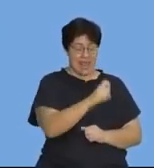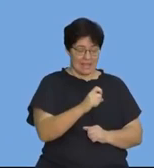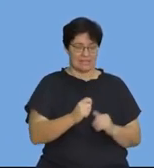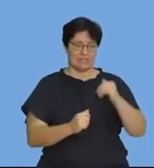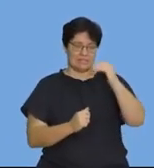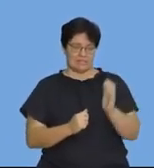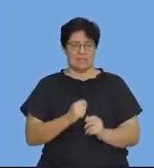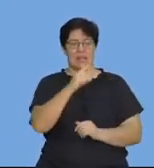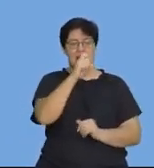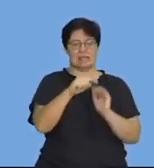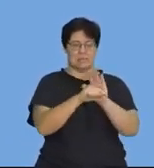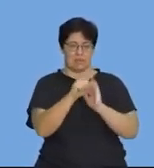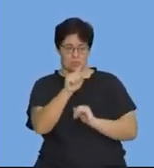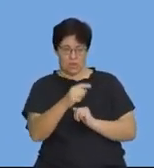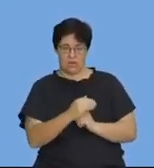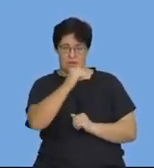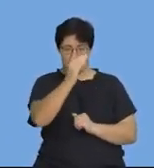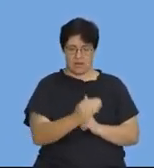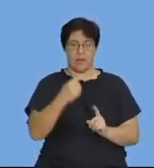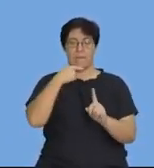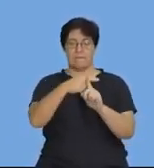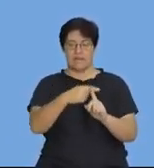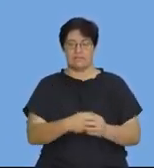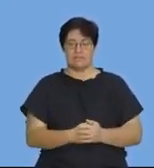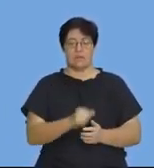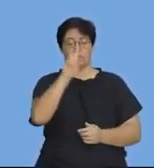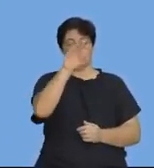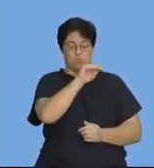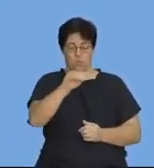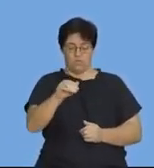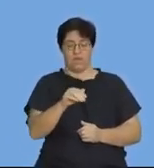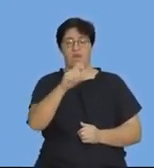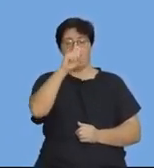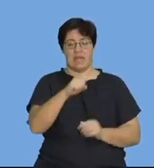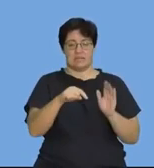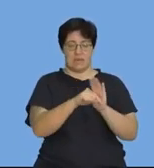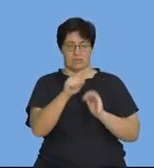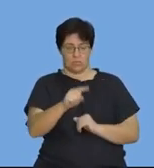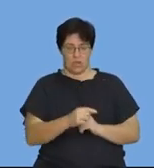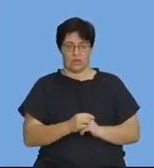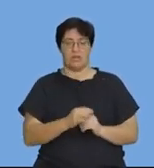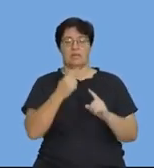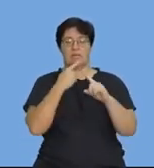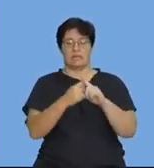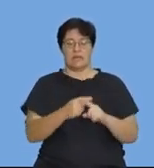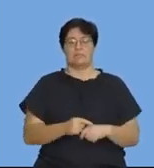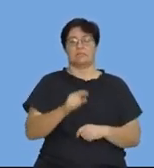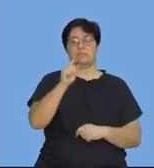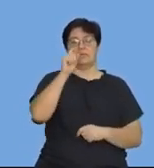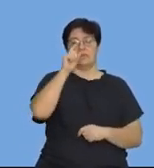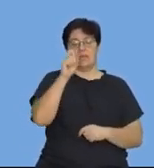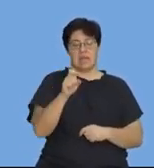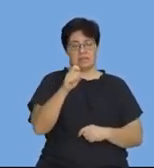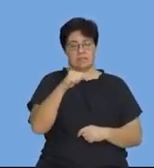x minus 1 plus 2 over x minus 1 multiplied by